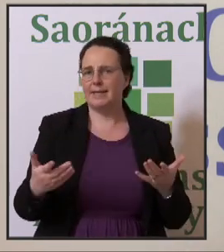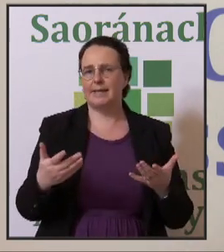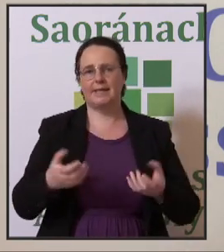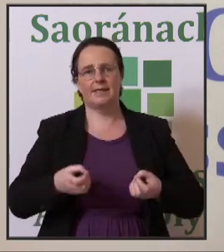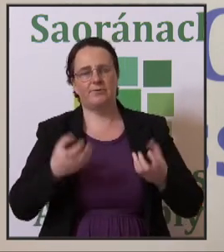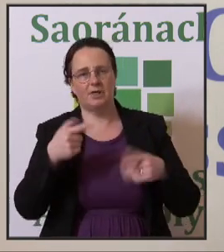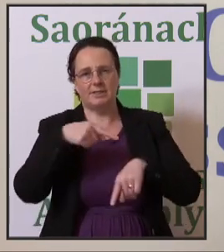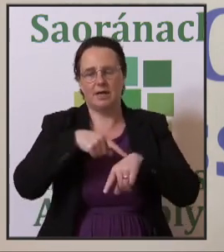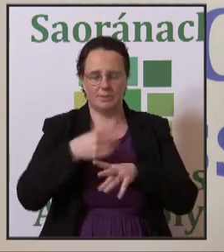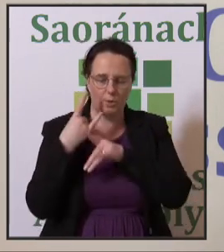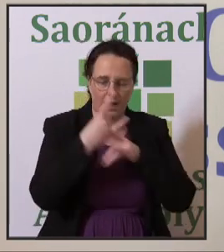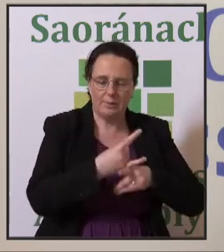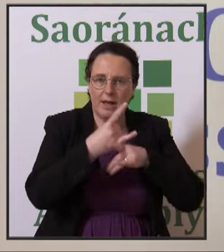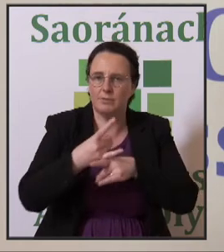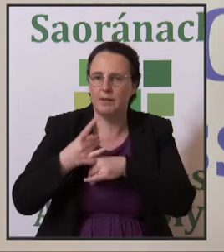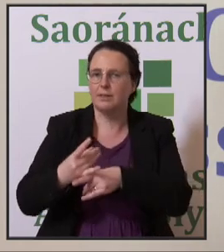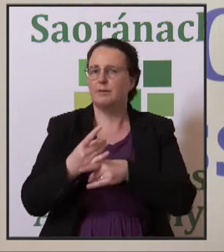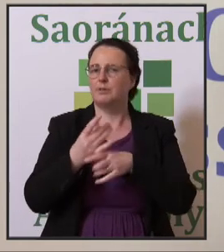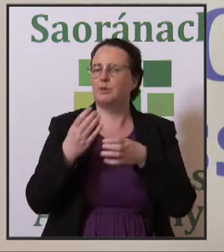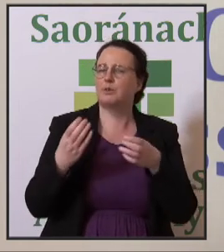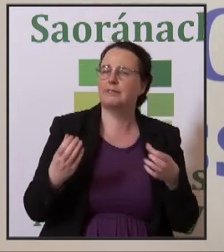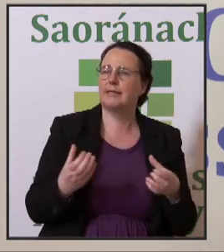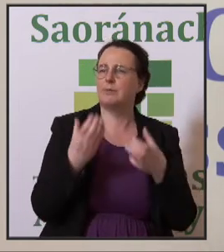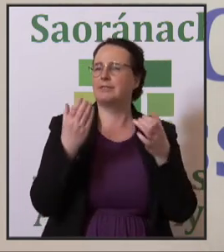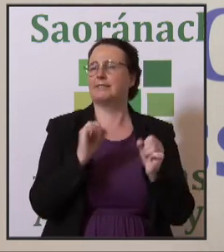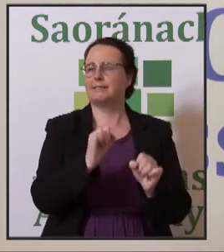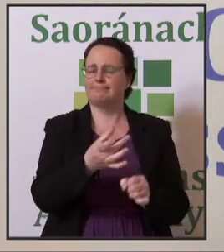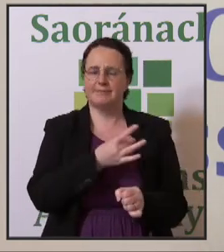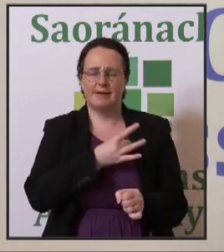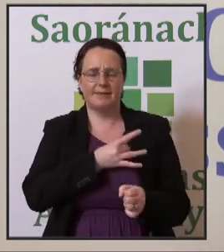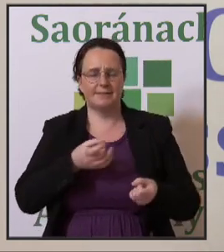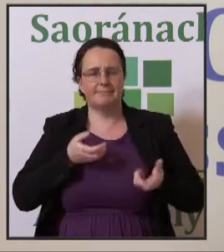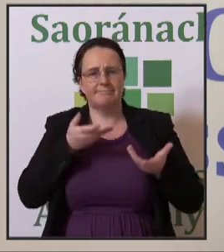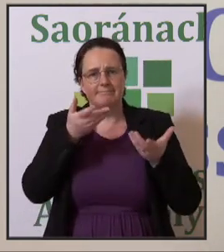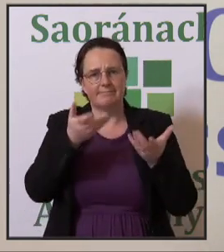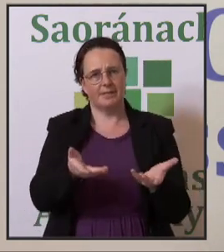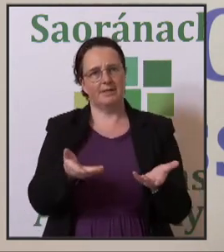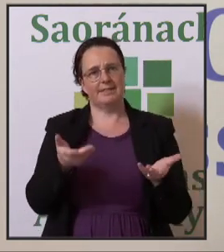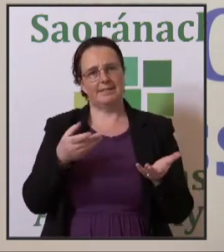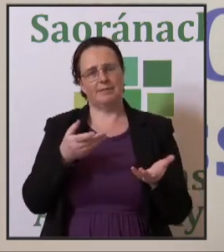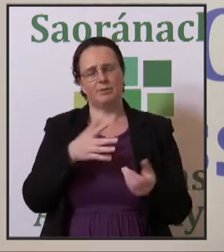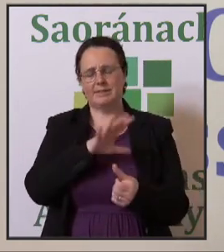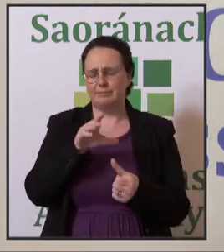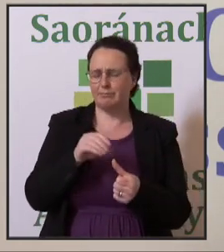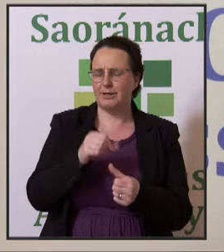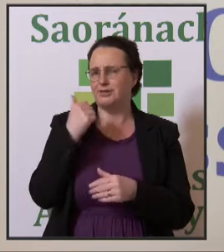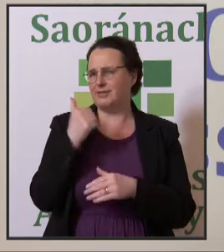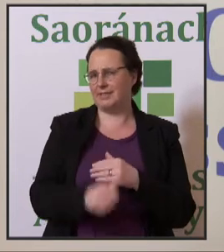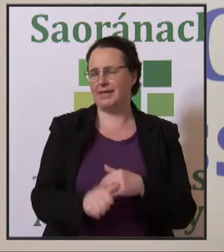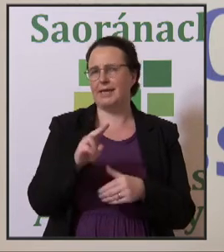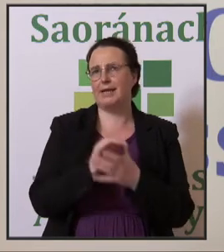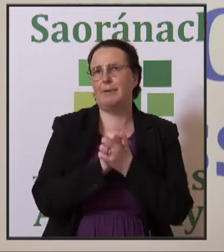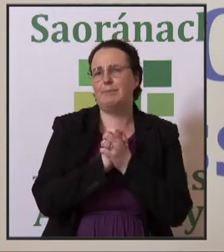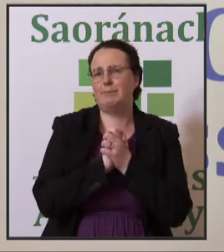their time to help others celebrate its generosity. So, on this most special days, can I appeal